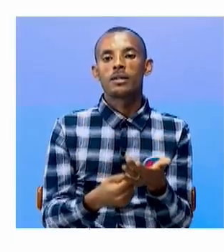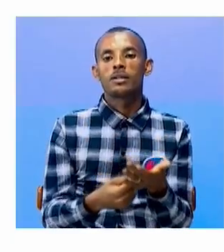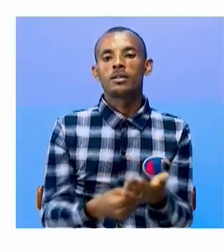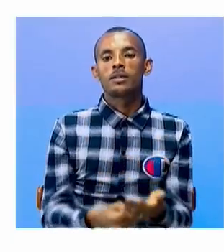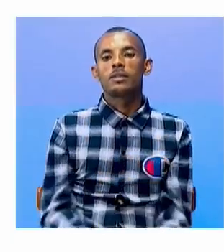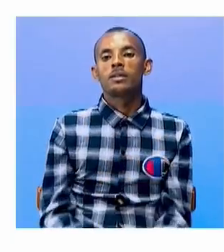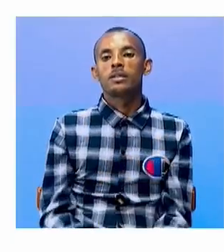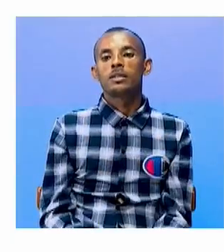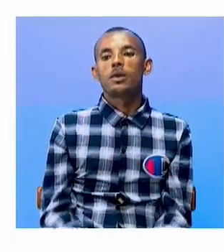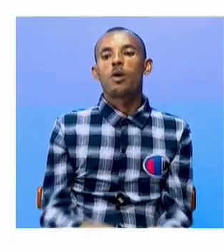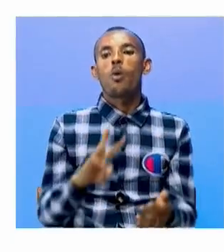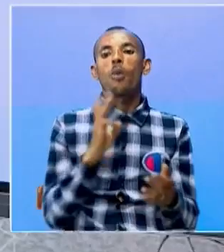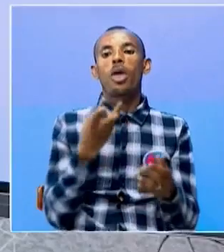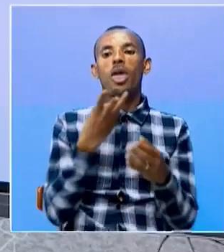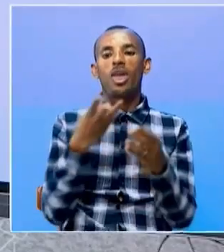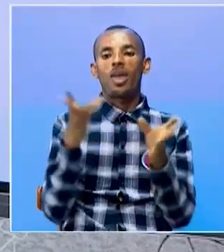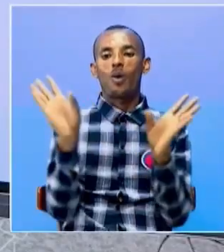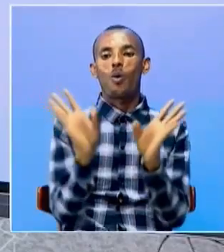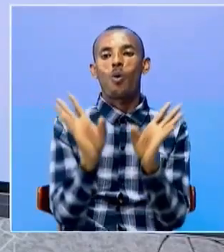you collect